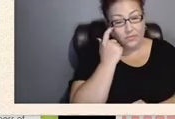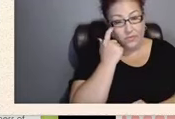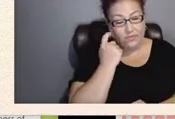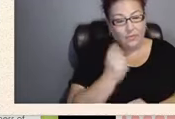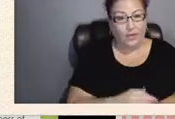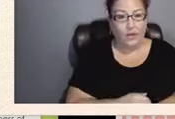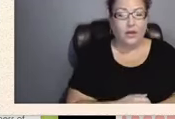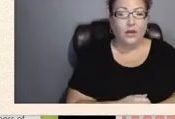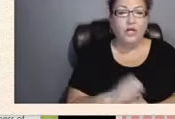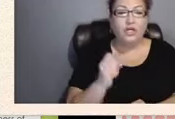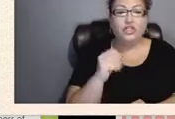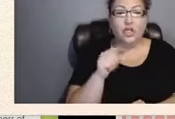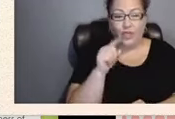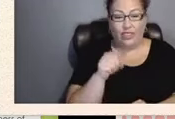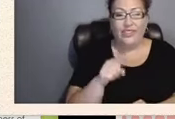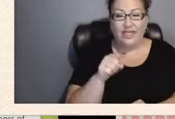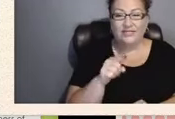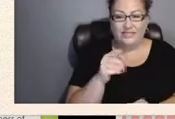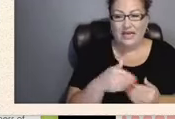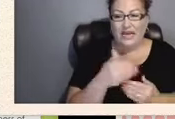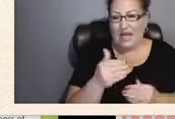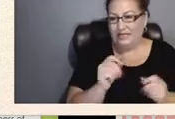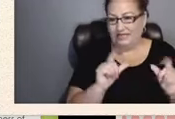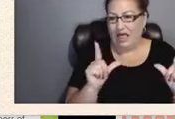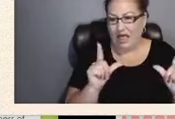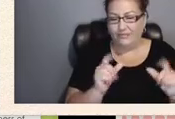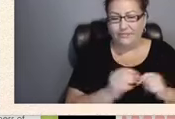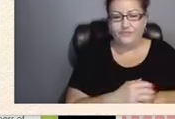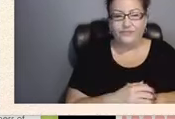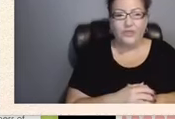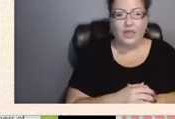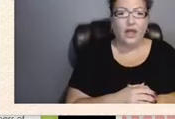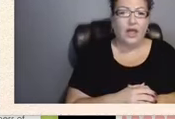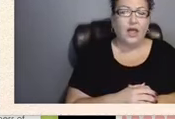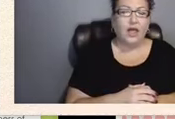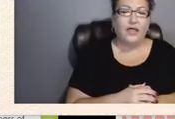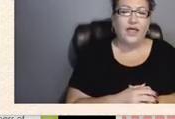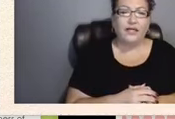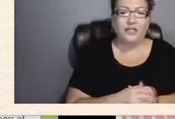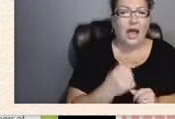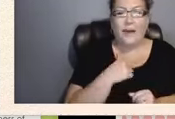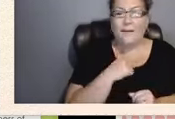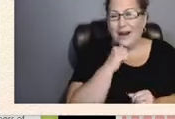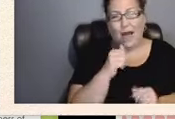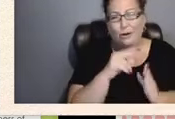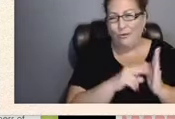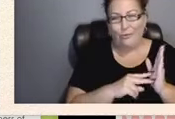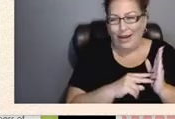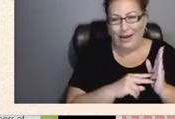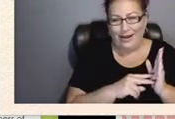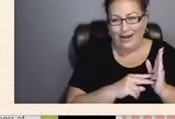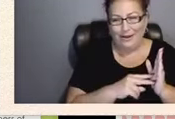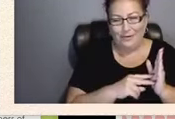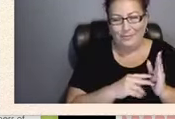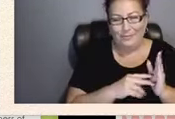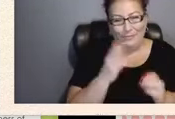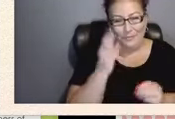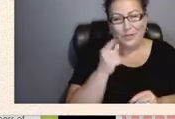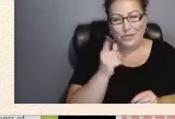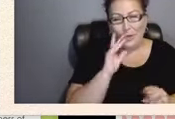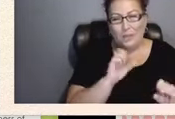So this next slide is just, I'm not going to read it because you'll be able to read